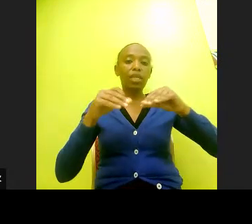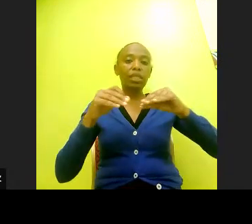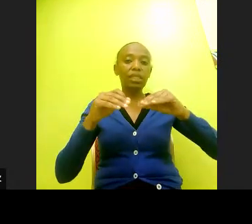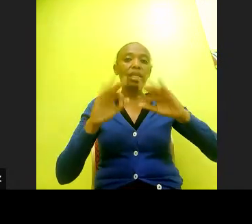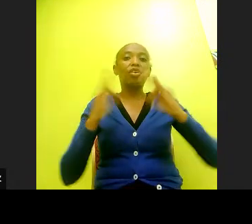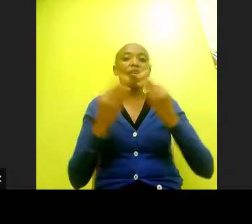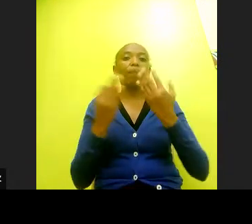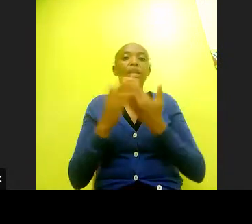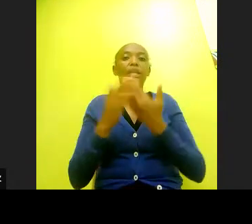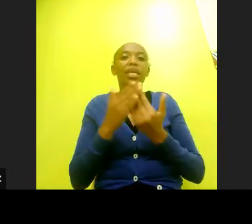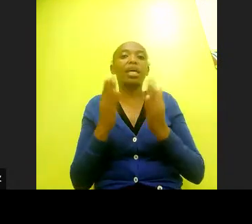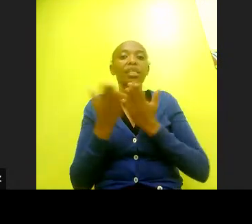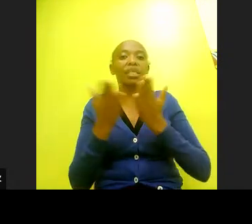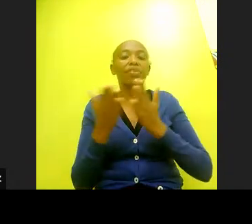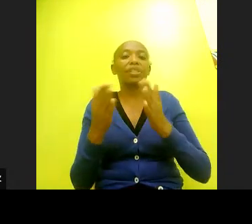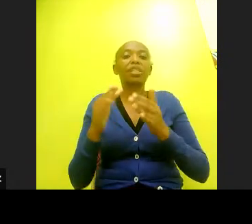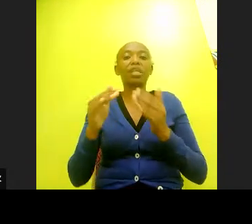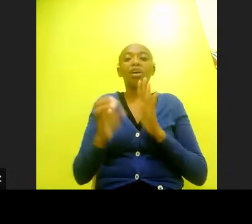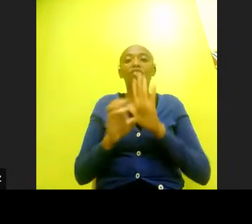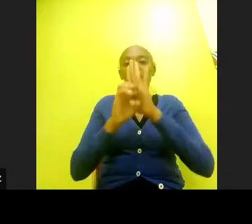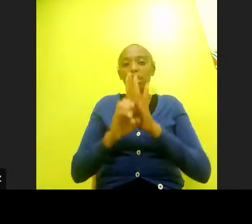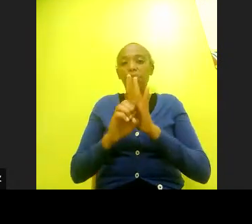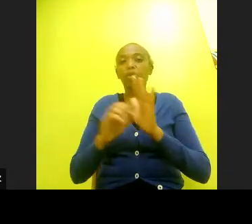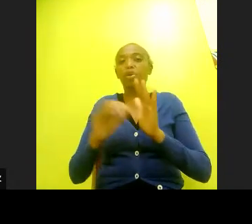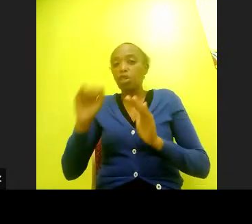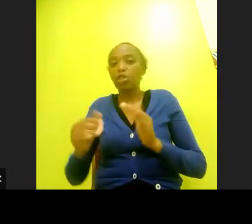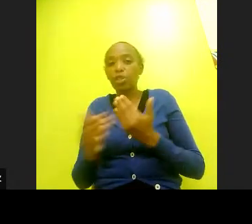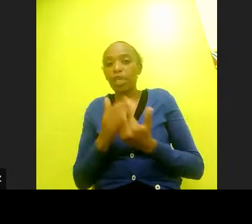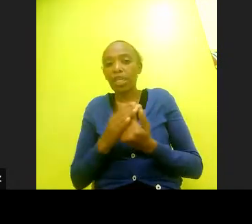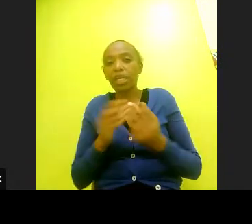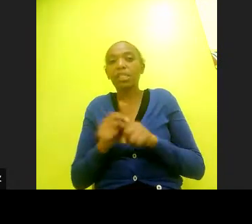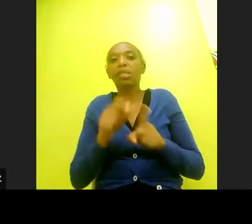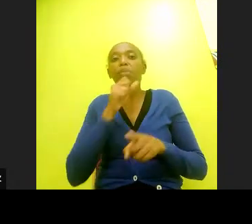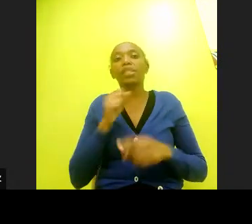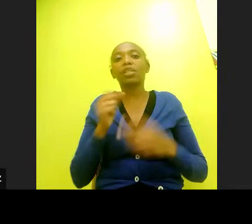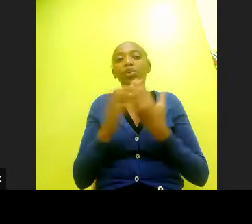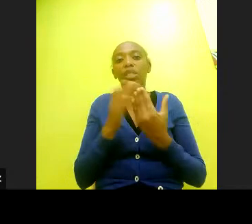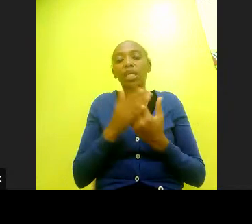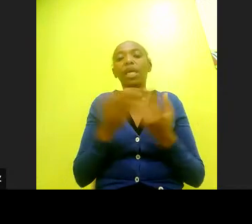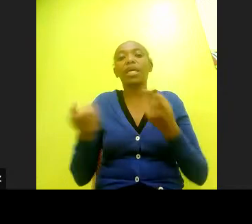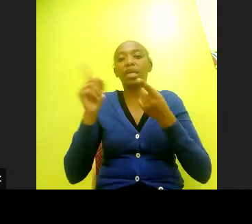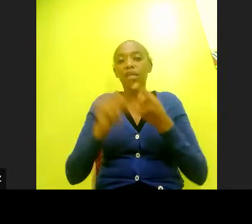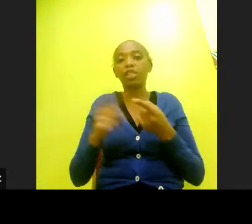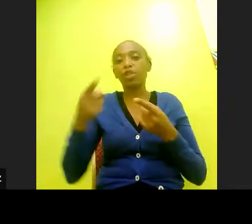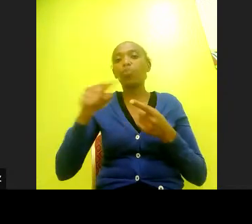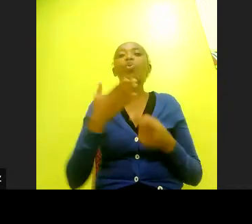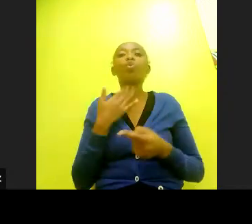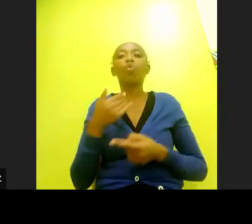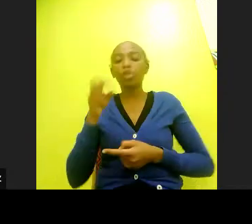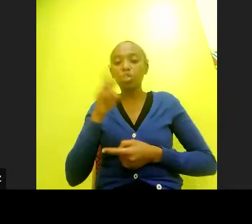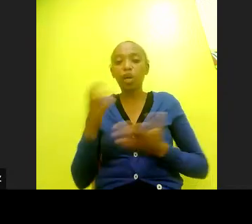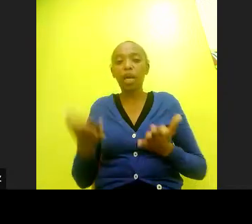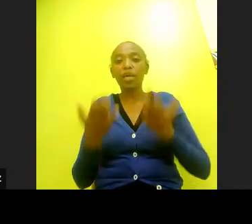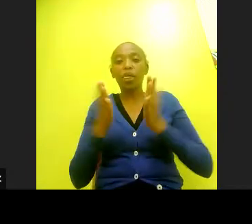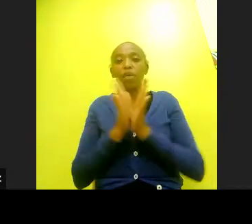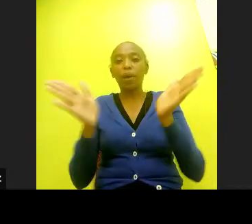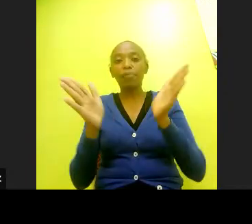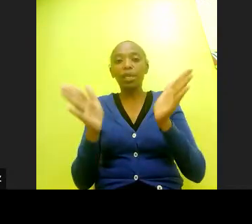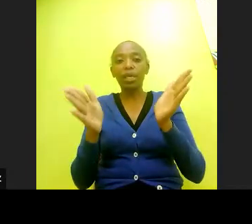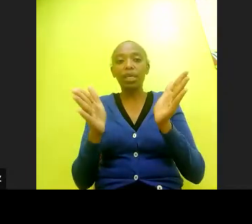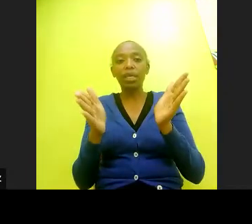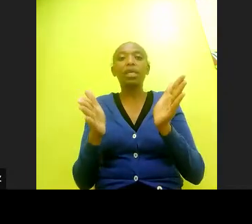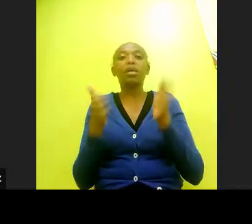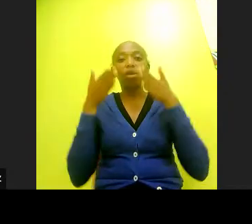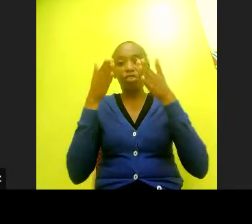services like childcare and aged care, like Salima also mentioned. In addition, we want to look at increasing public investment in